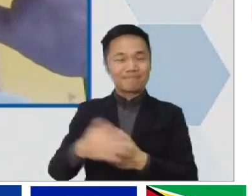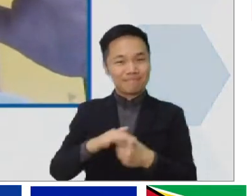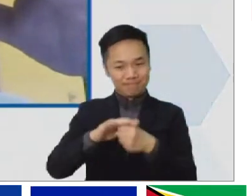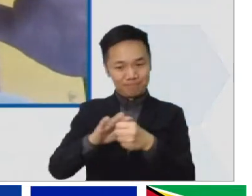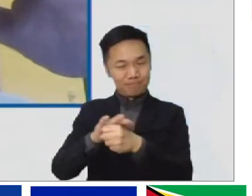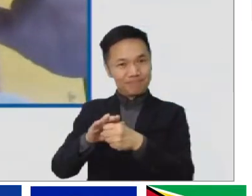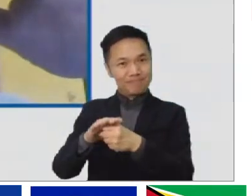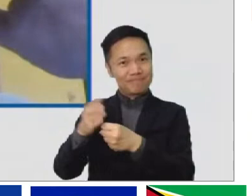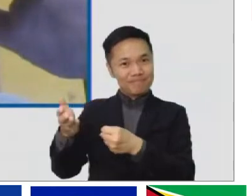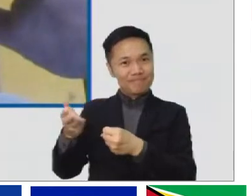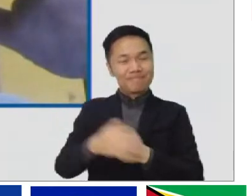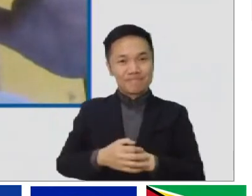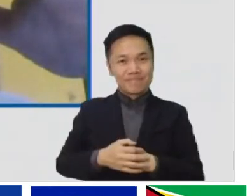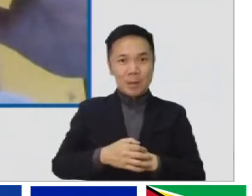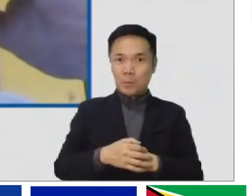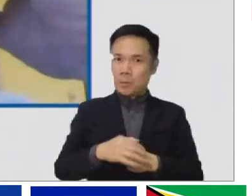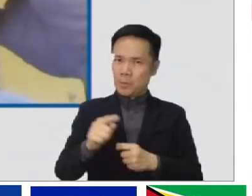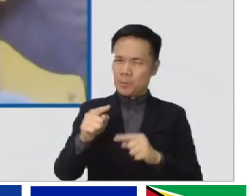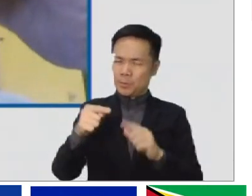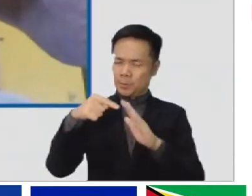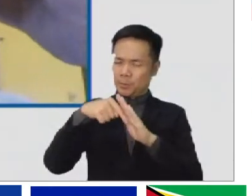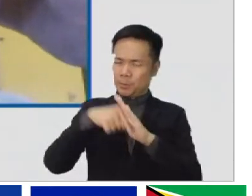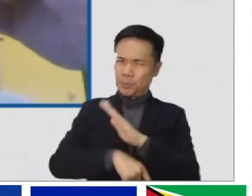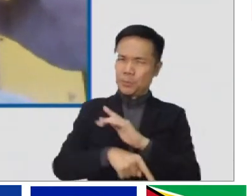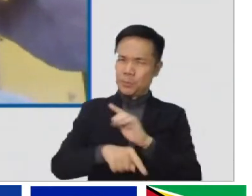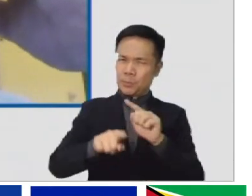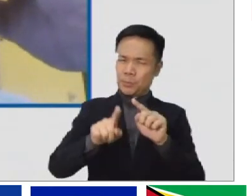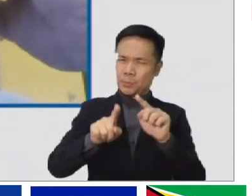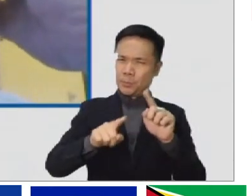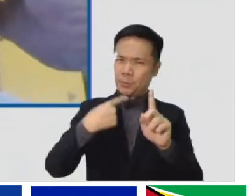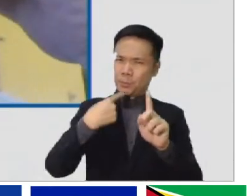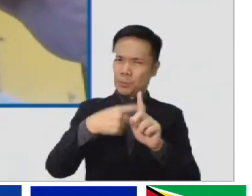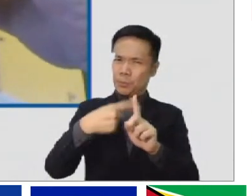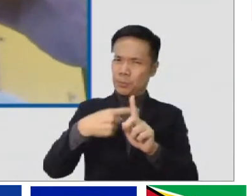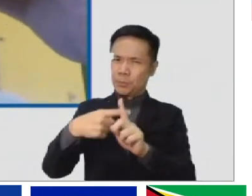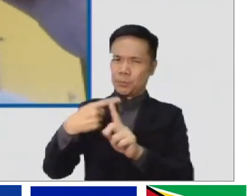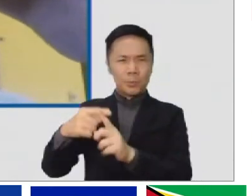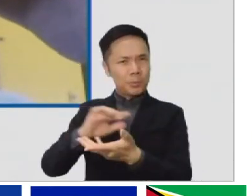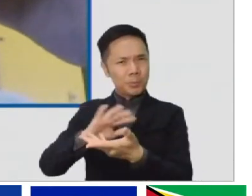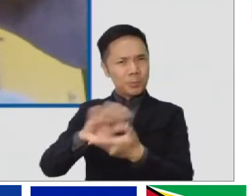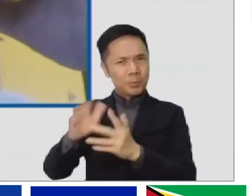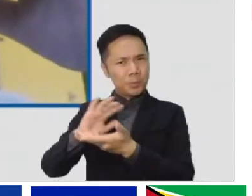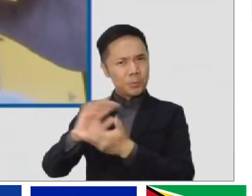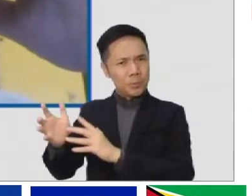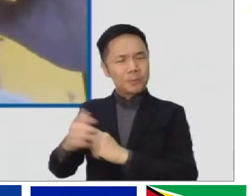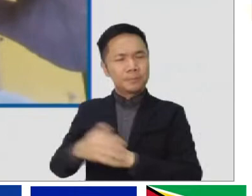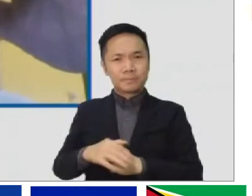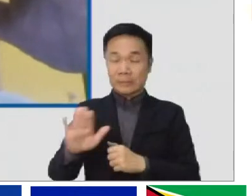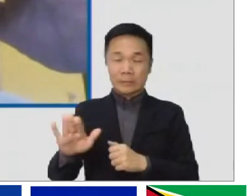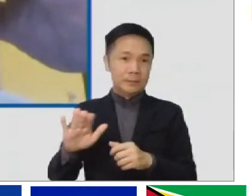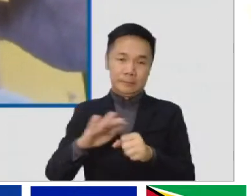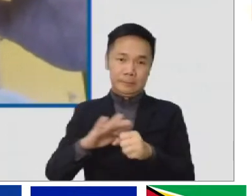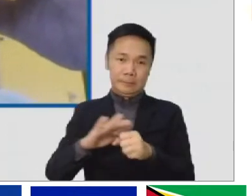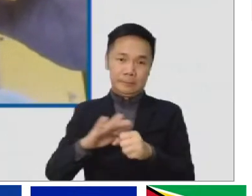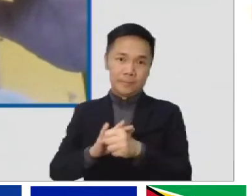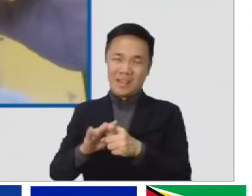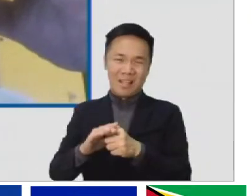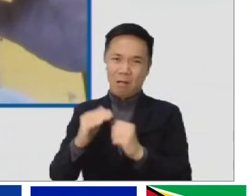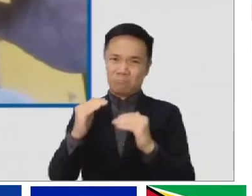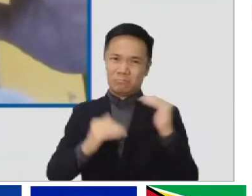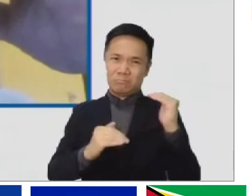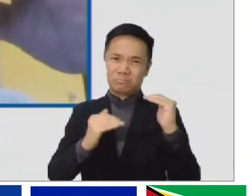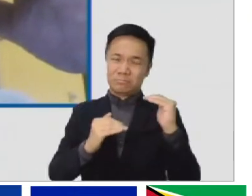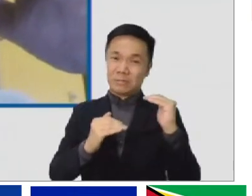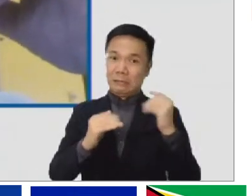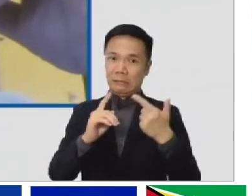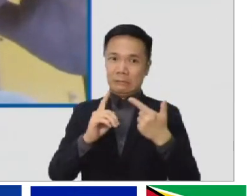complex, multi-hazard, one of the regions that suffers most from inequality, marginalization, exclusion in